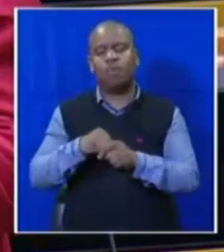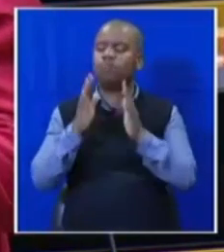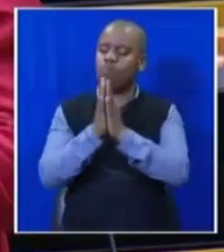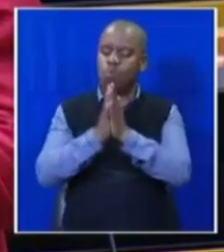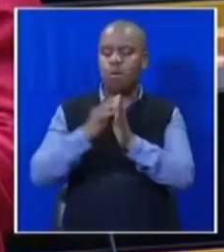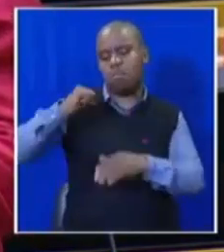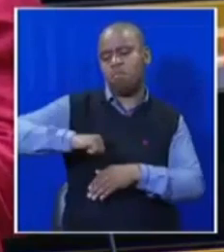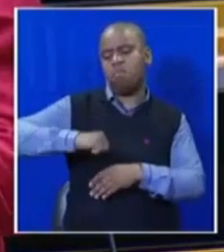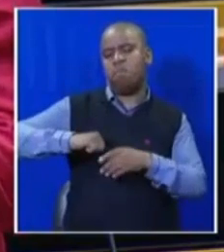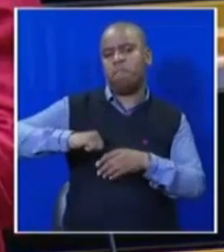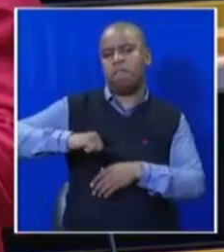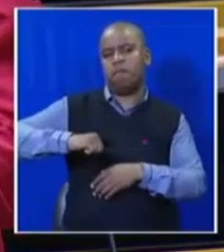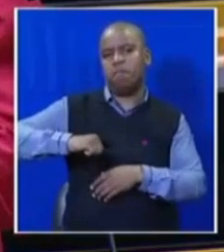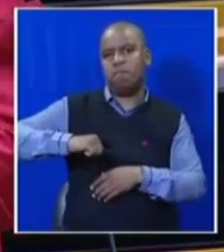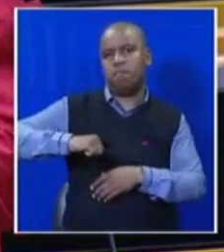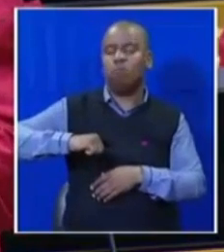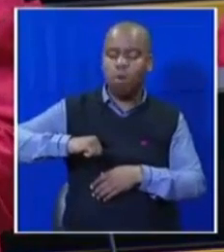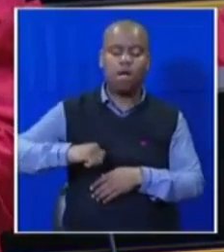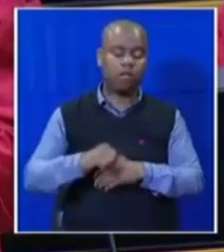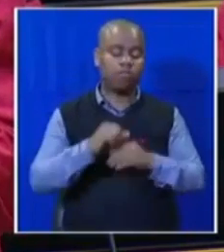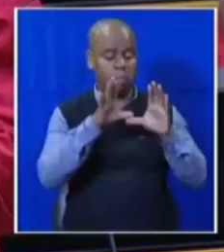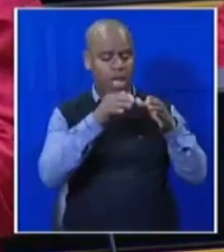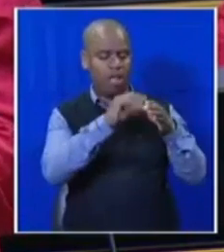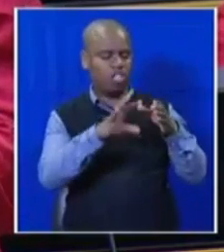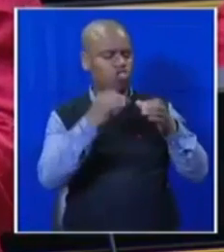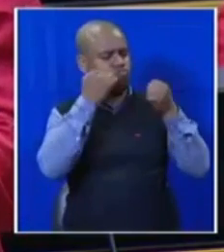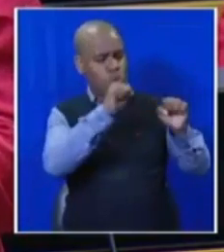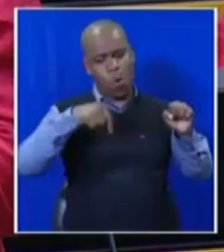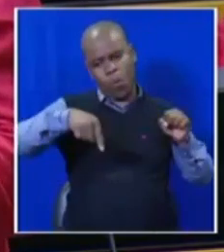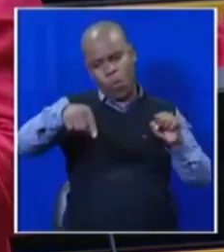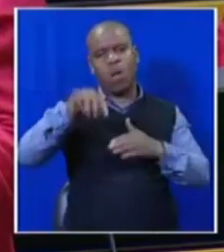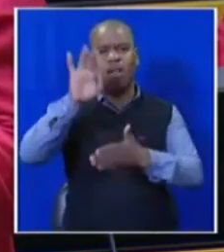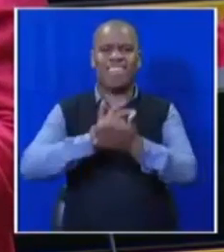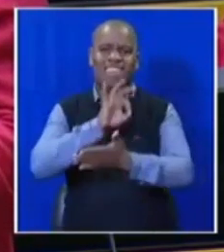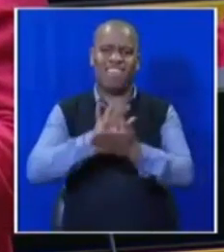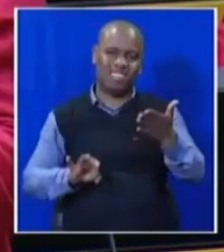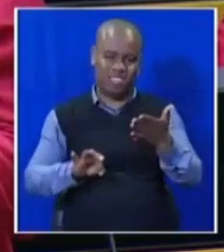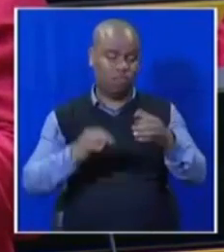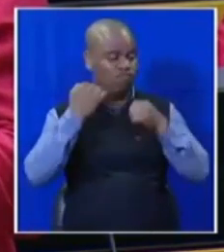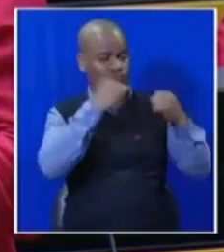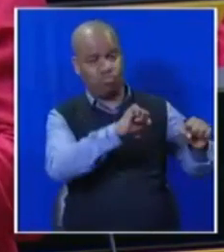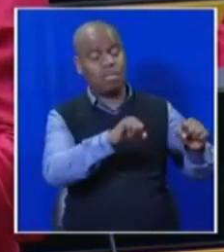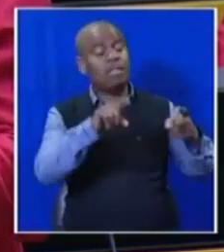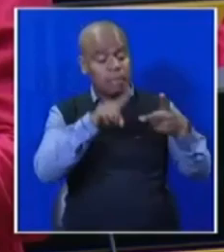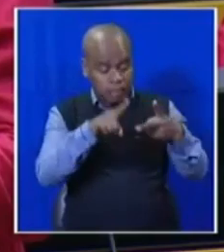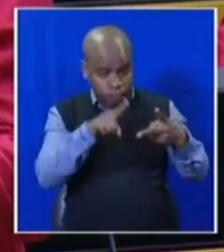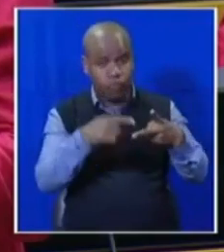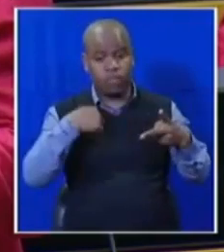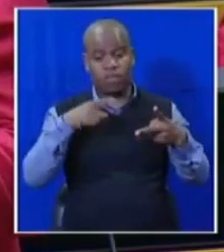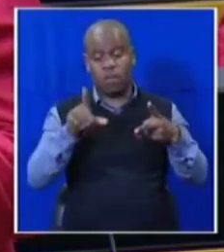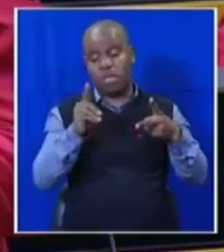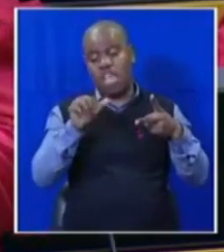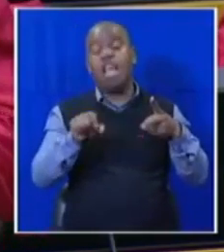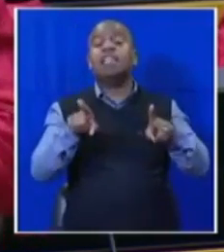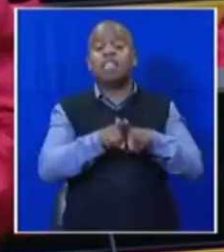Mandela Metro to reject the ANC during the 2016 local government and also reject the reactionary DA